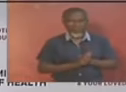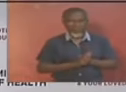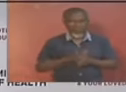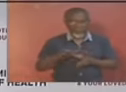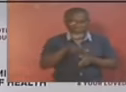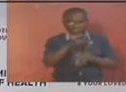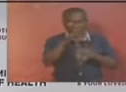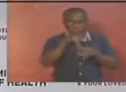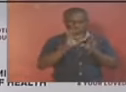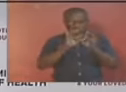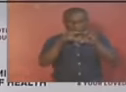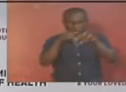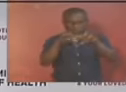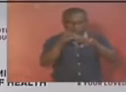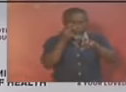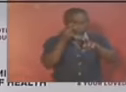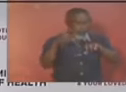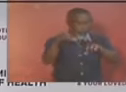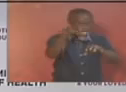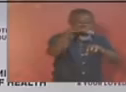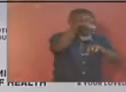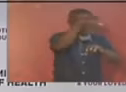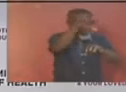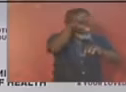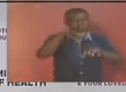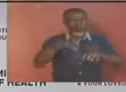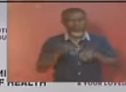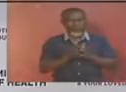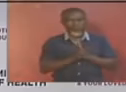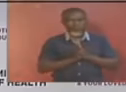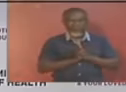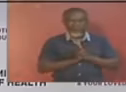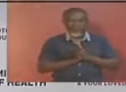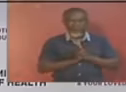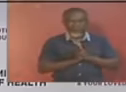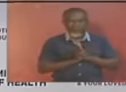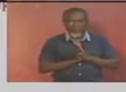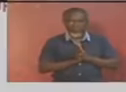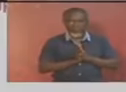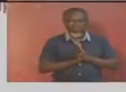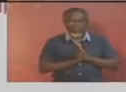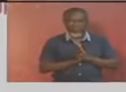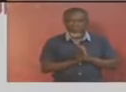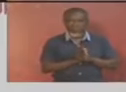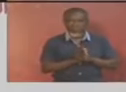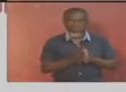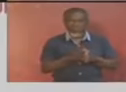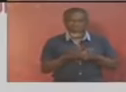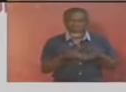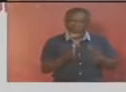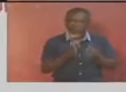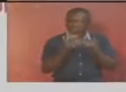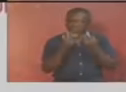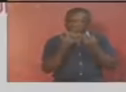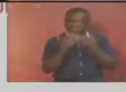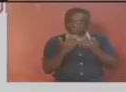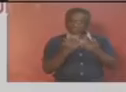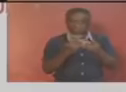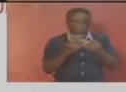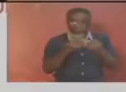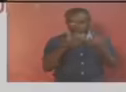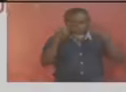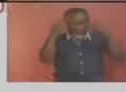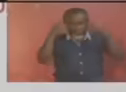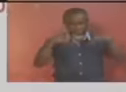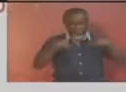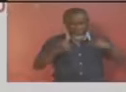Thank you very much, Candice. Next slide. Let me thank Ministry of Health for inviting CARPHA to